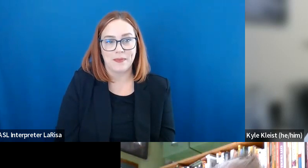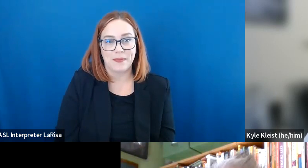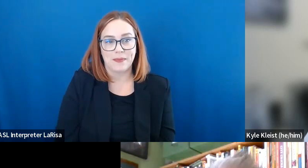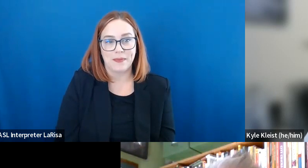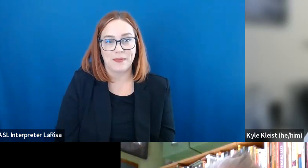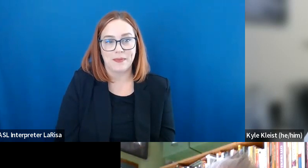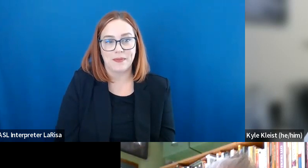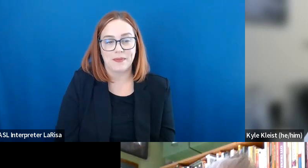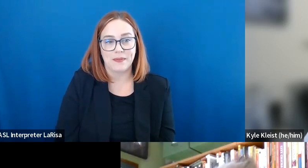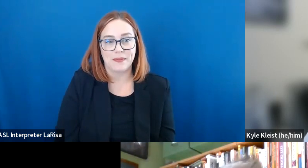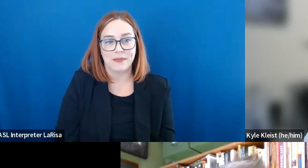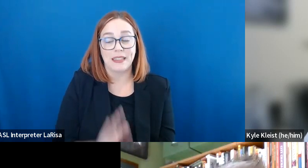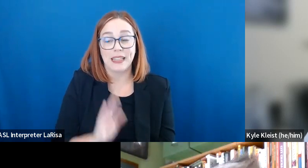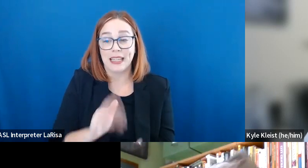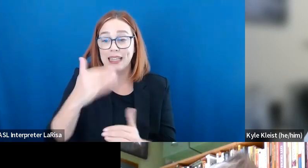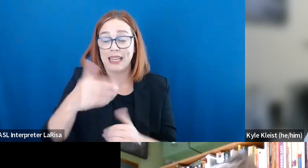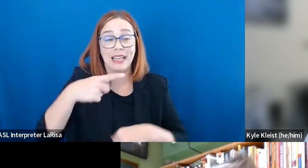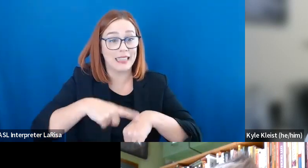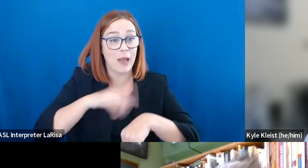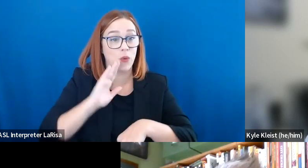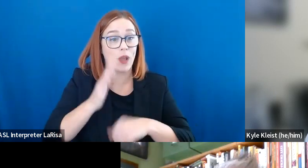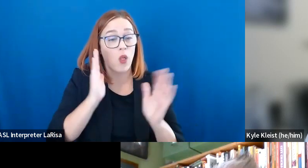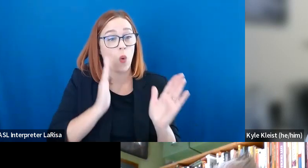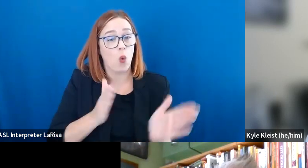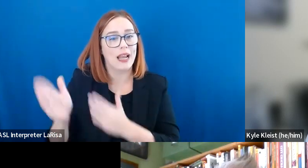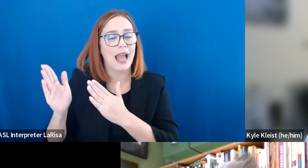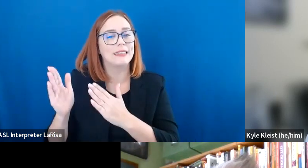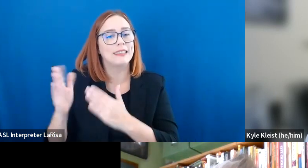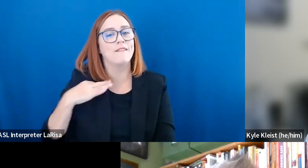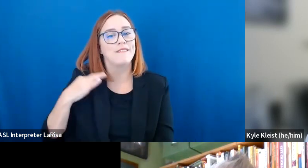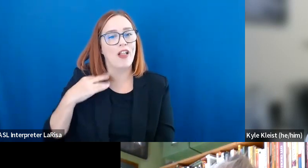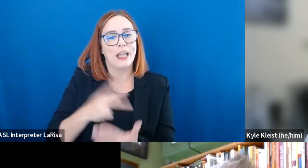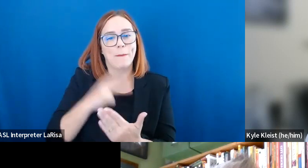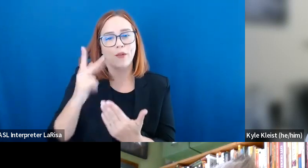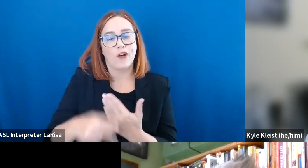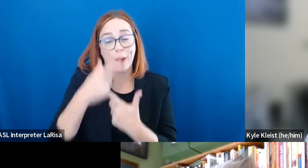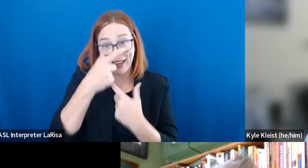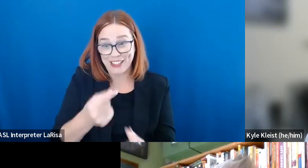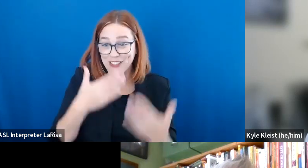is about organizing volunteer programs. Very interesting stuff. Thank you, everybody.